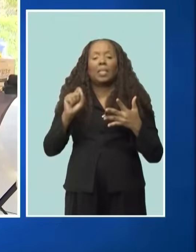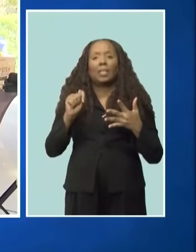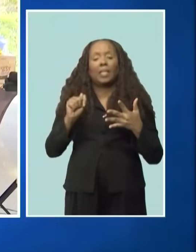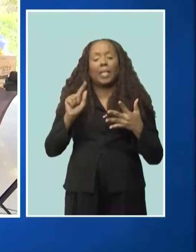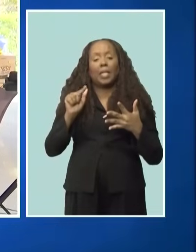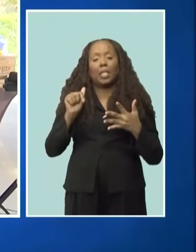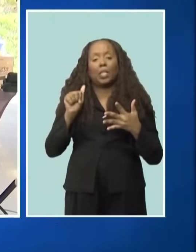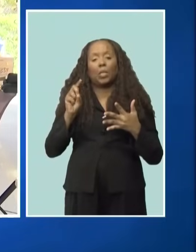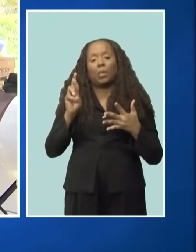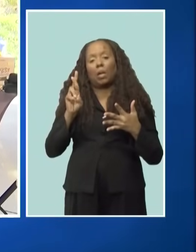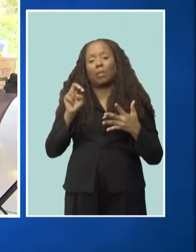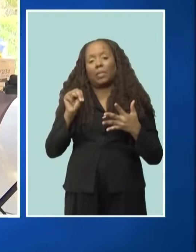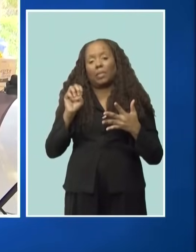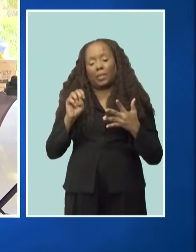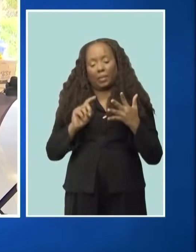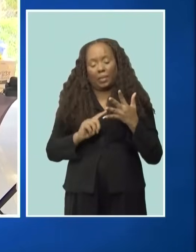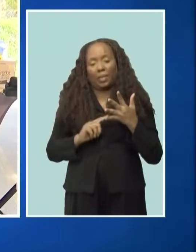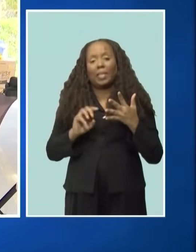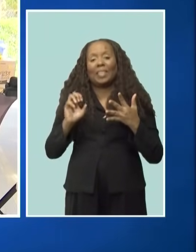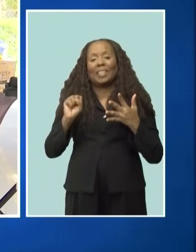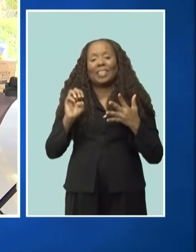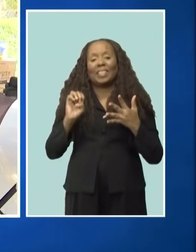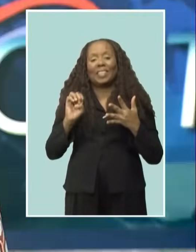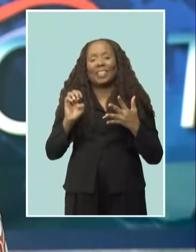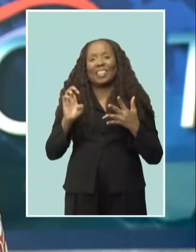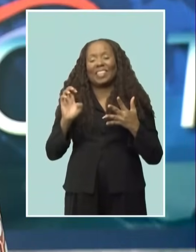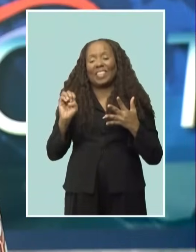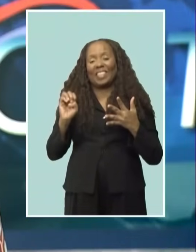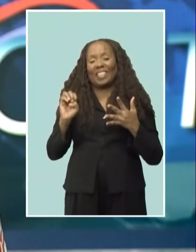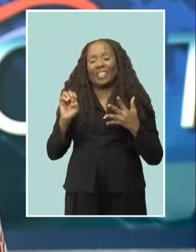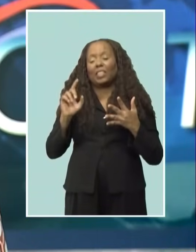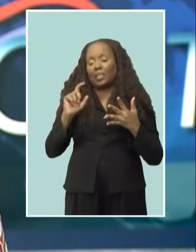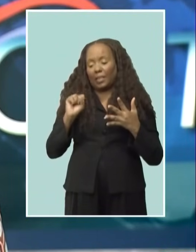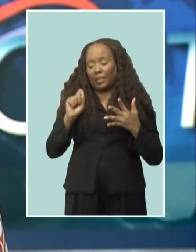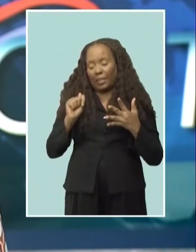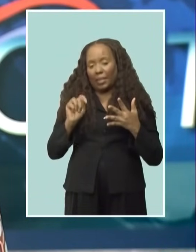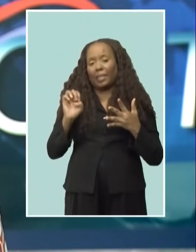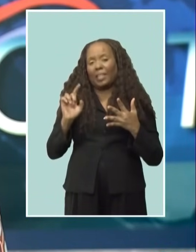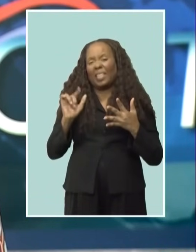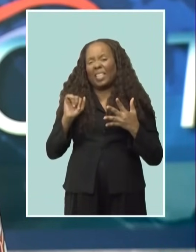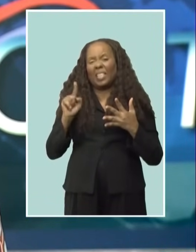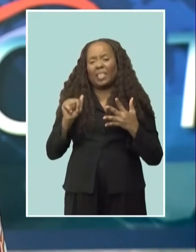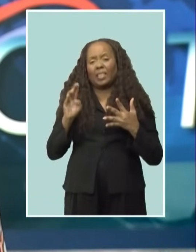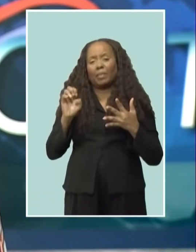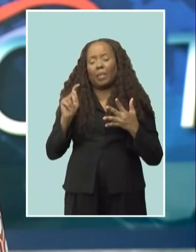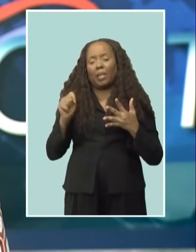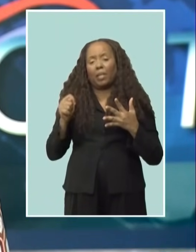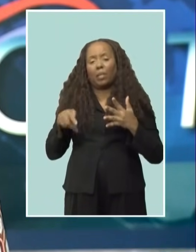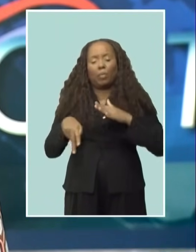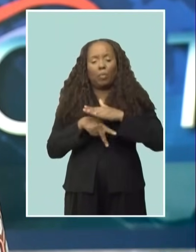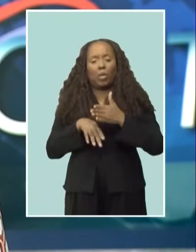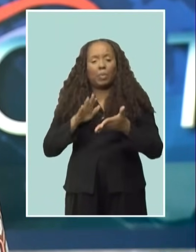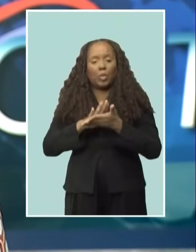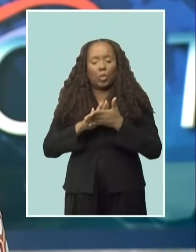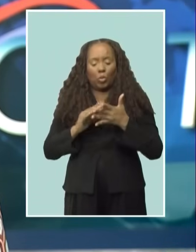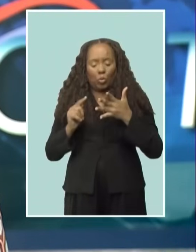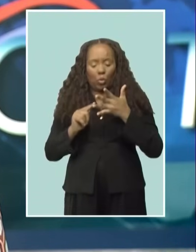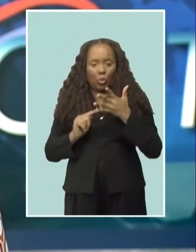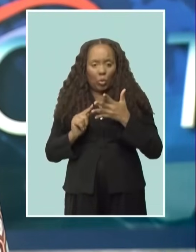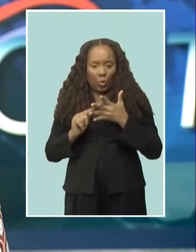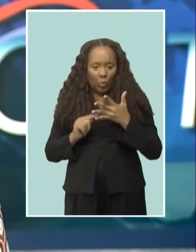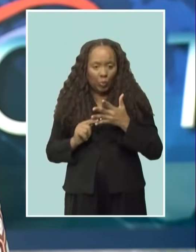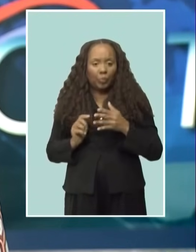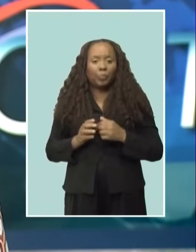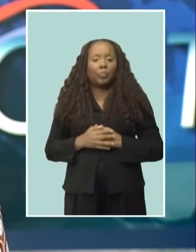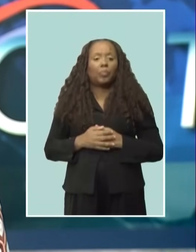primary schools. DEM Director Carrie Hines encourages Barbadians to find ways to contribute to personal,